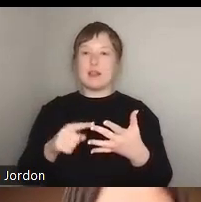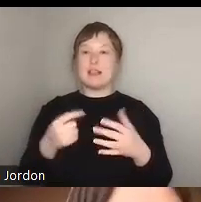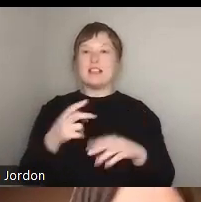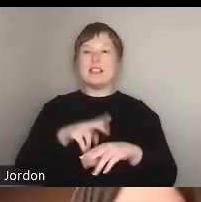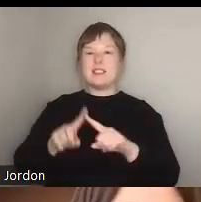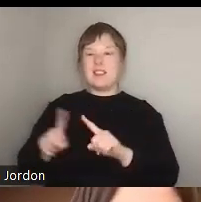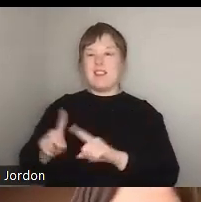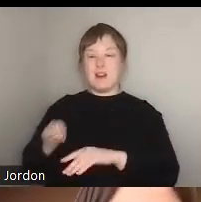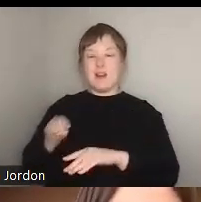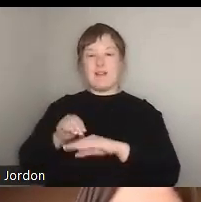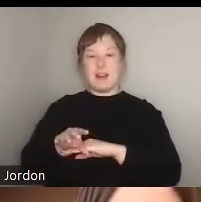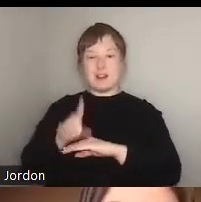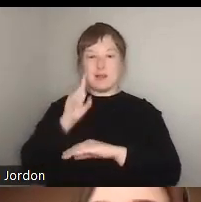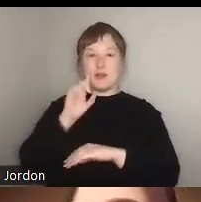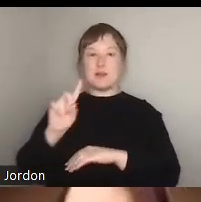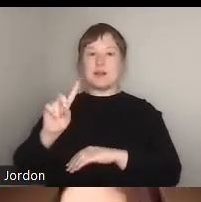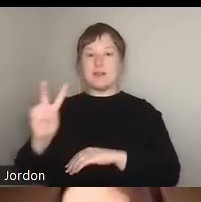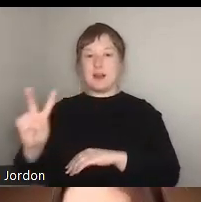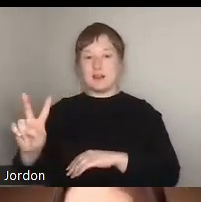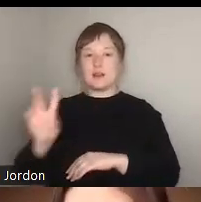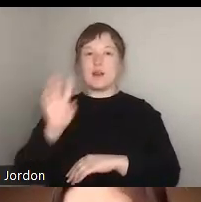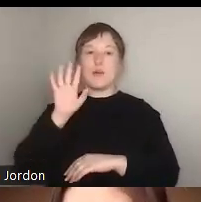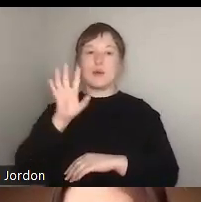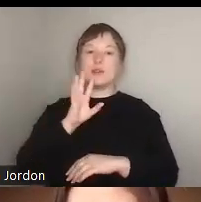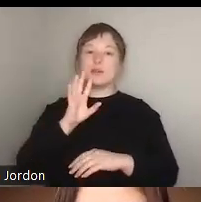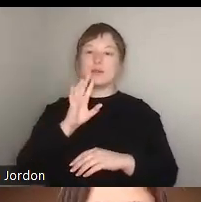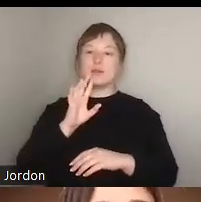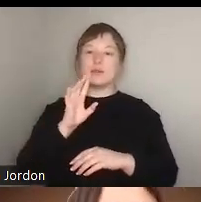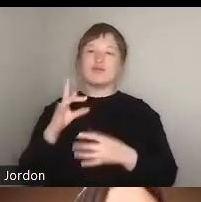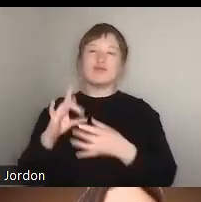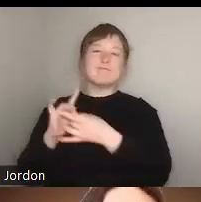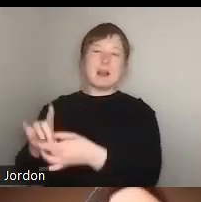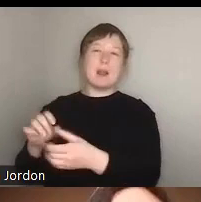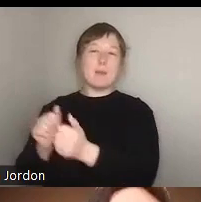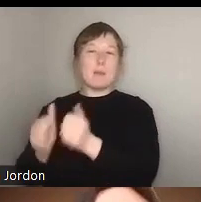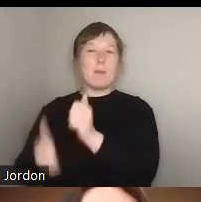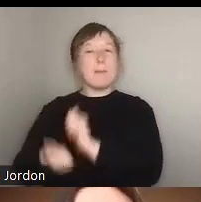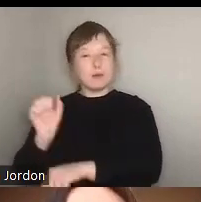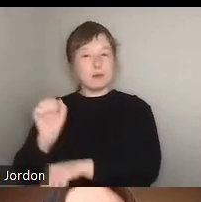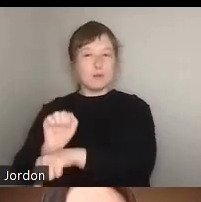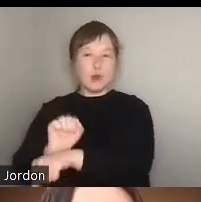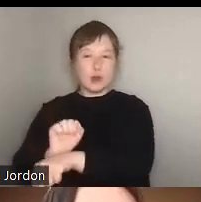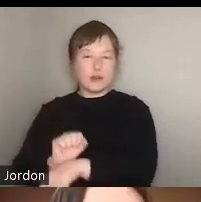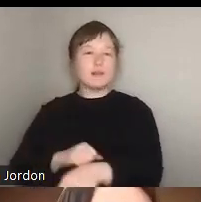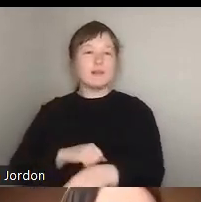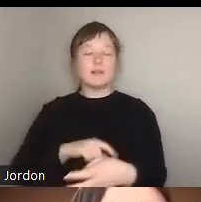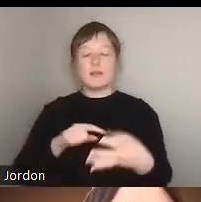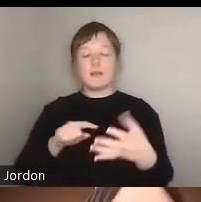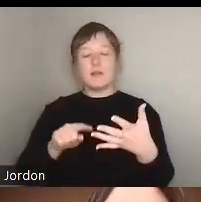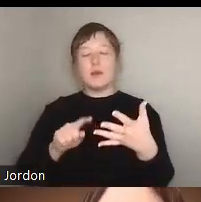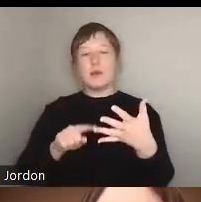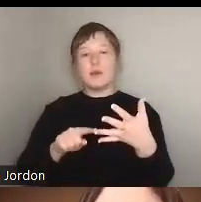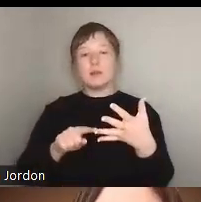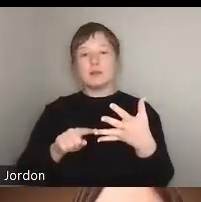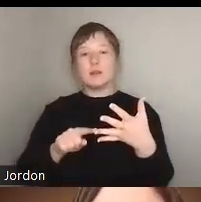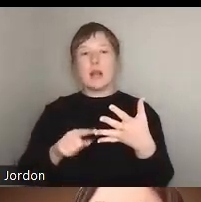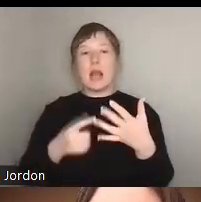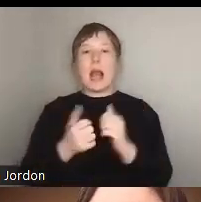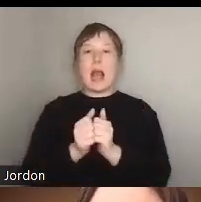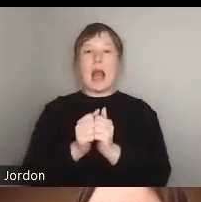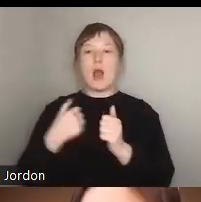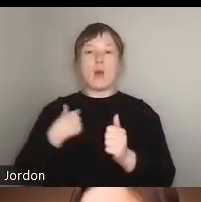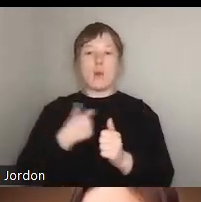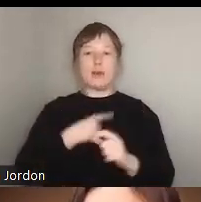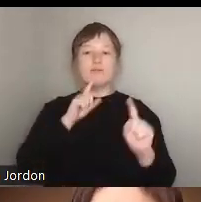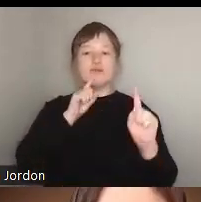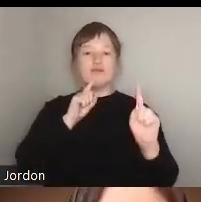have. In particular, we'll be talking about it around employment. We'll also talk about ways that we can respond and